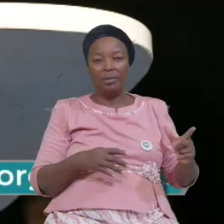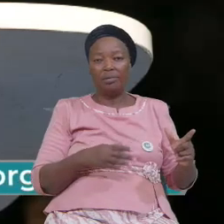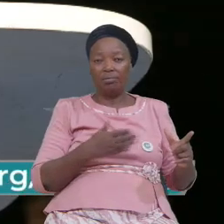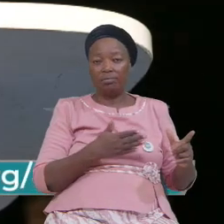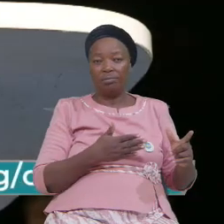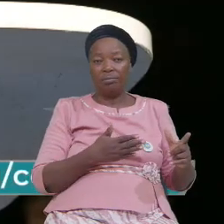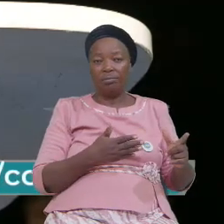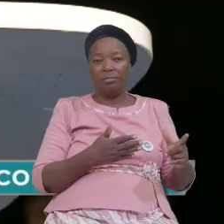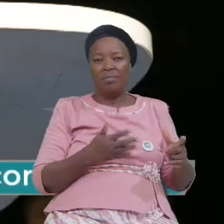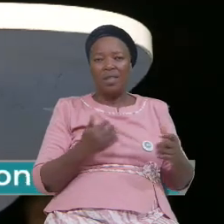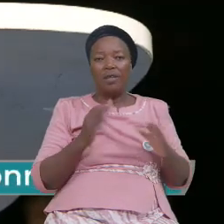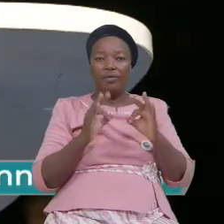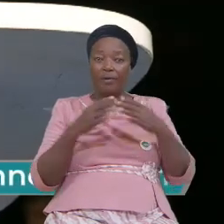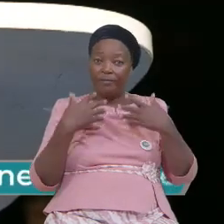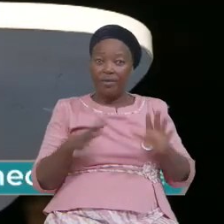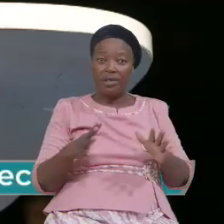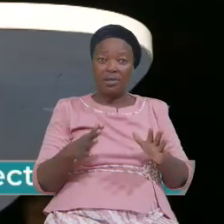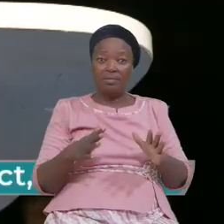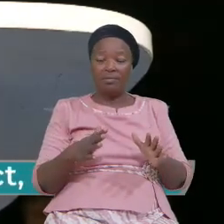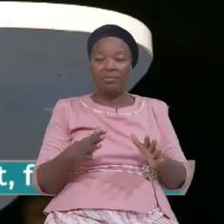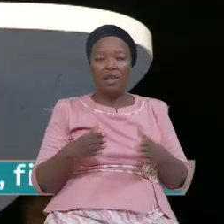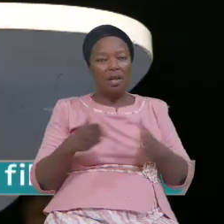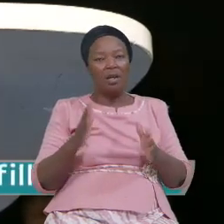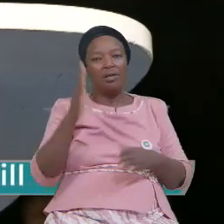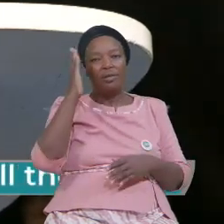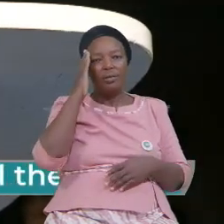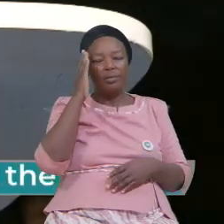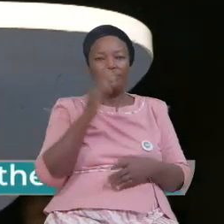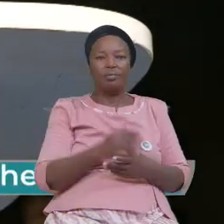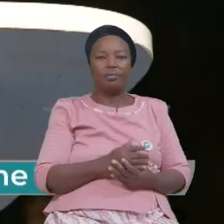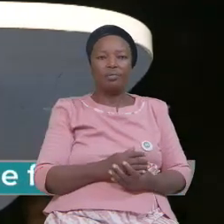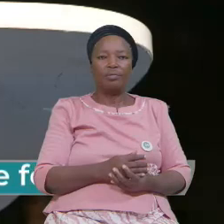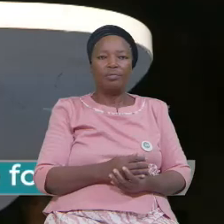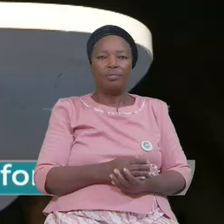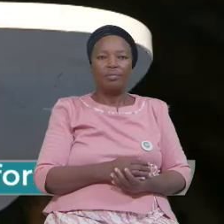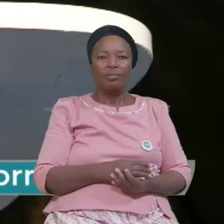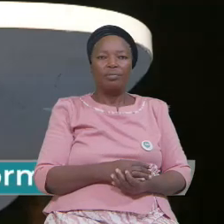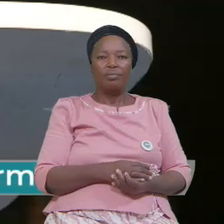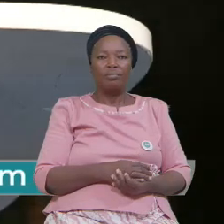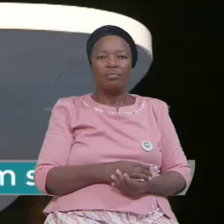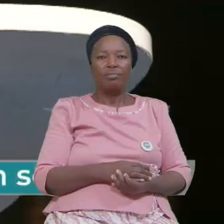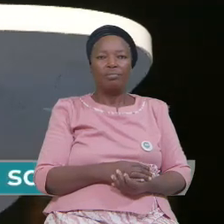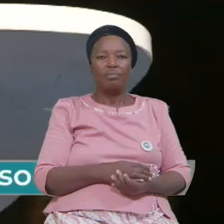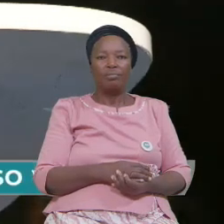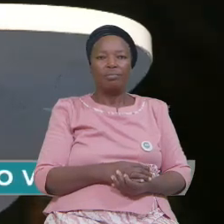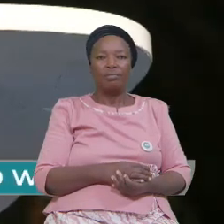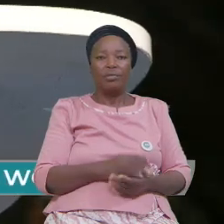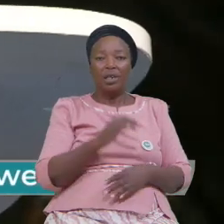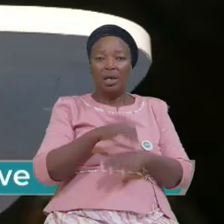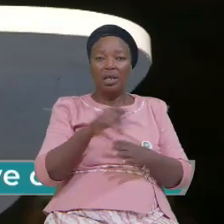if you have finished there, you can wave the flag. At the